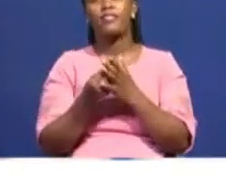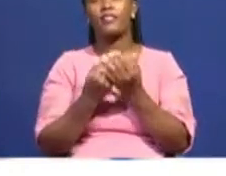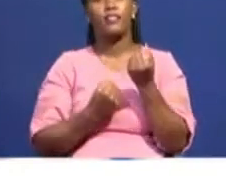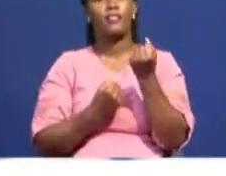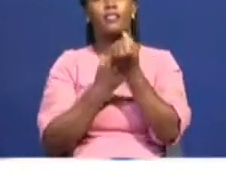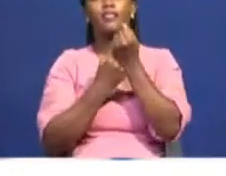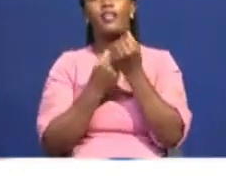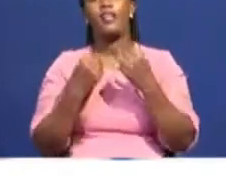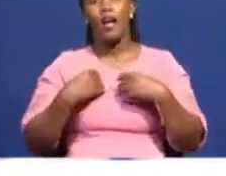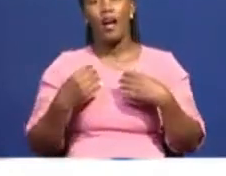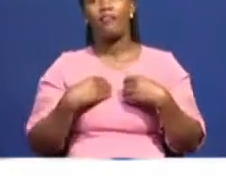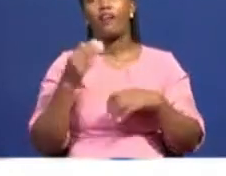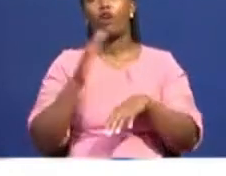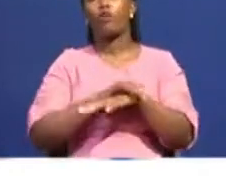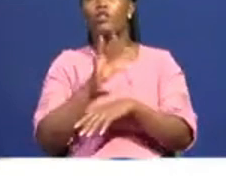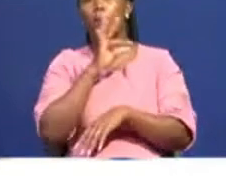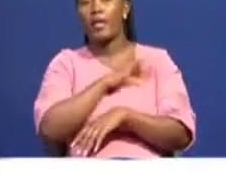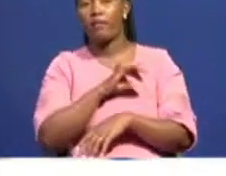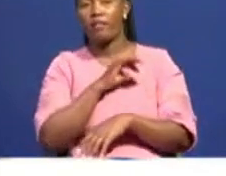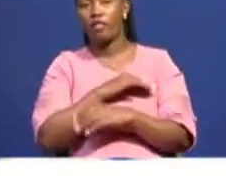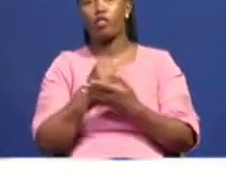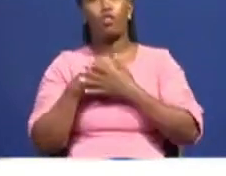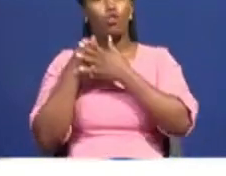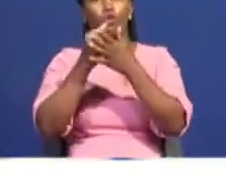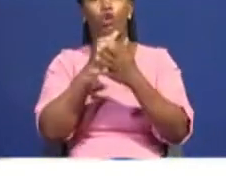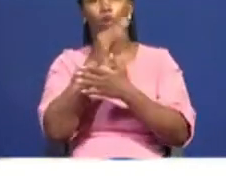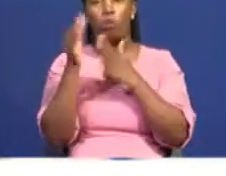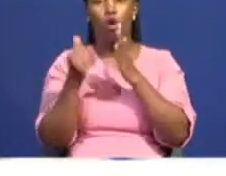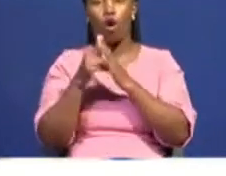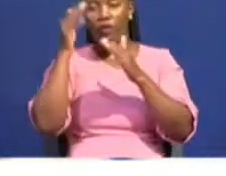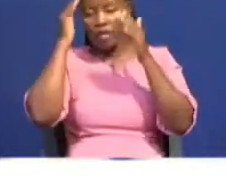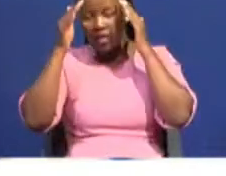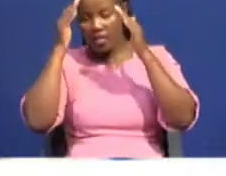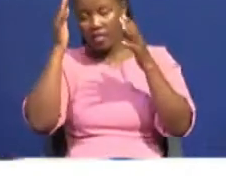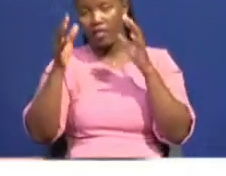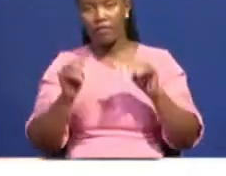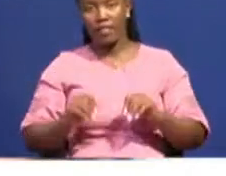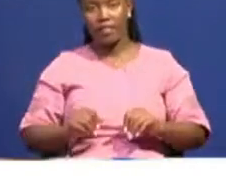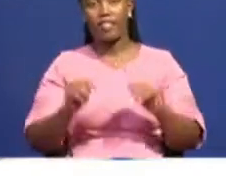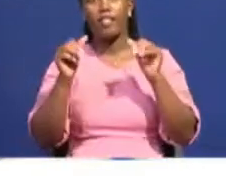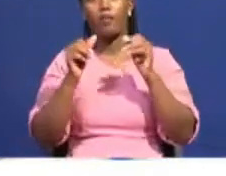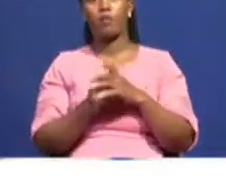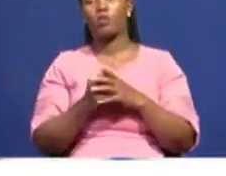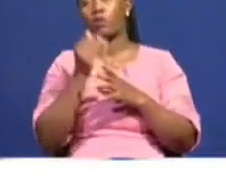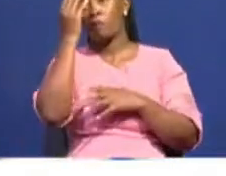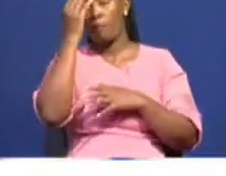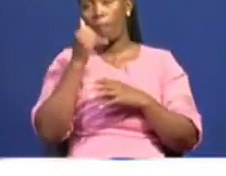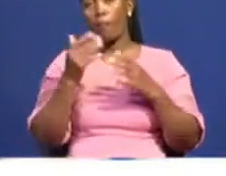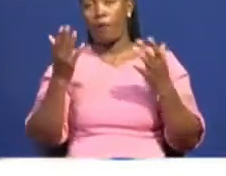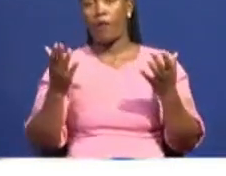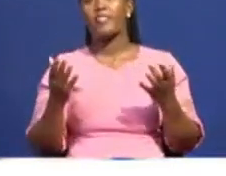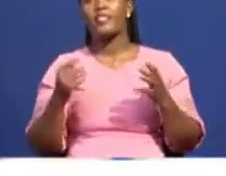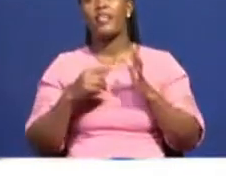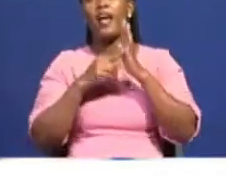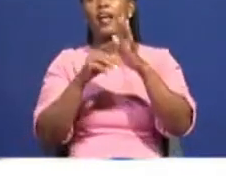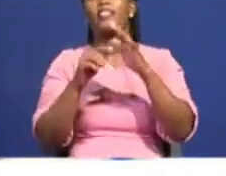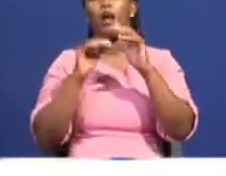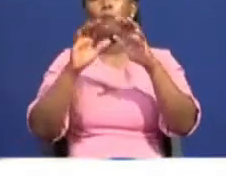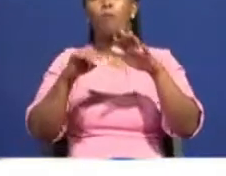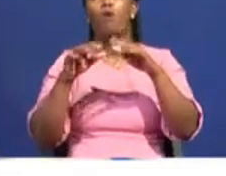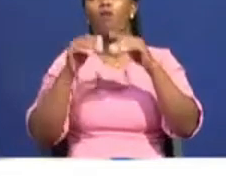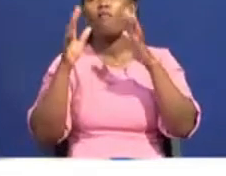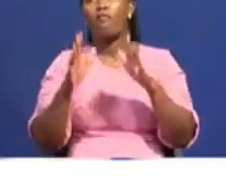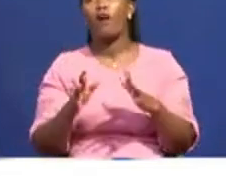a good addition that can make some of these initiatives sustainable. Because at the end of the day, as you said, with the example on the farmer,